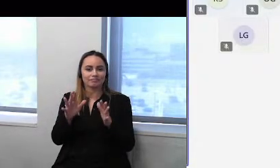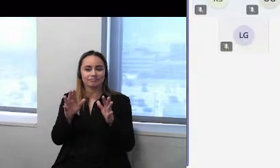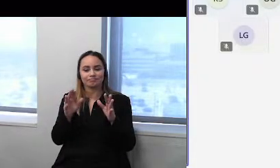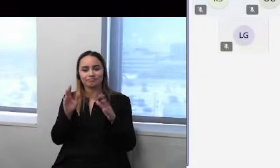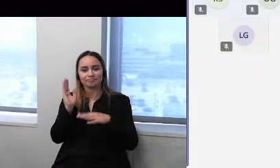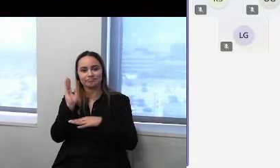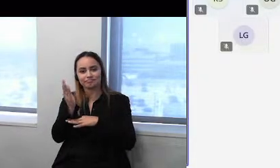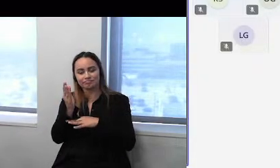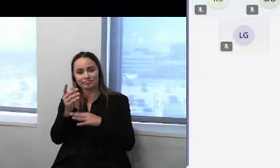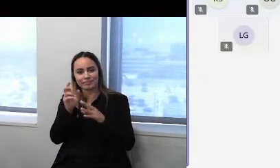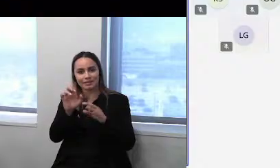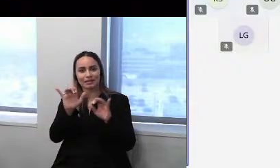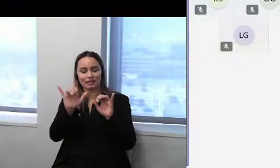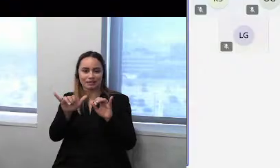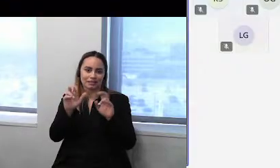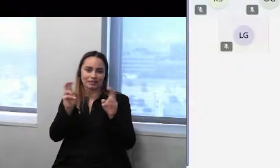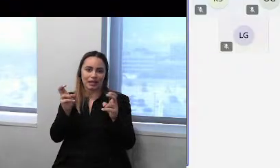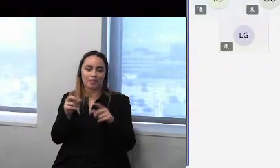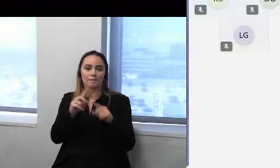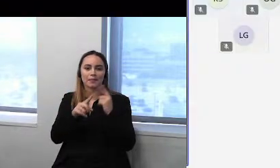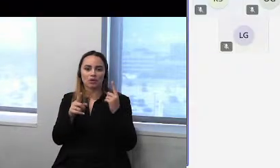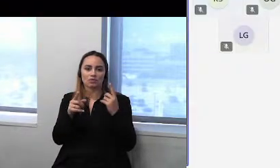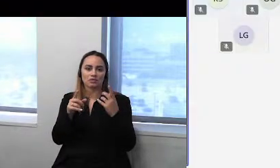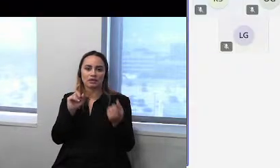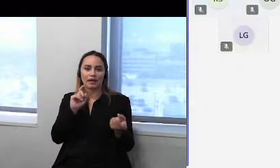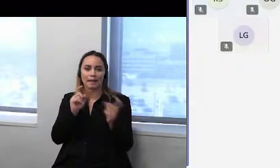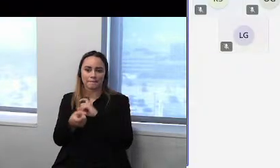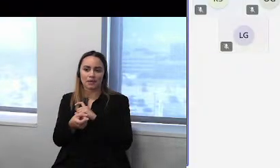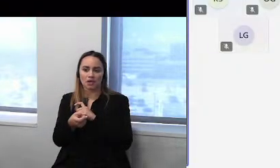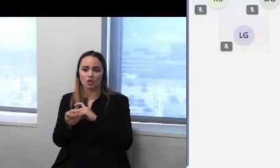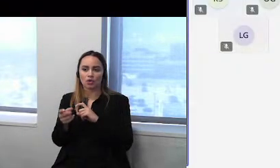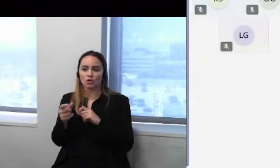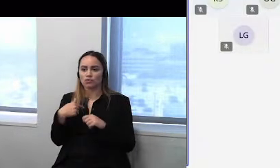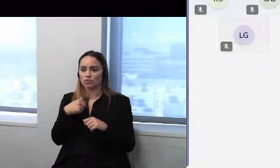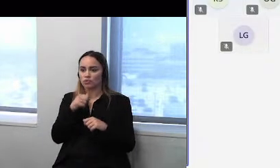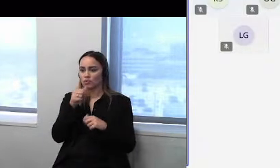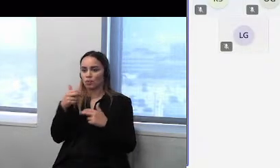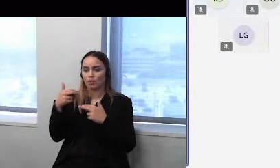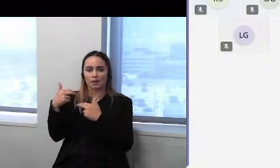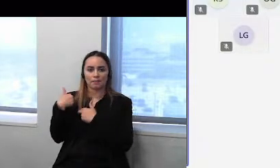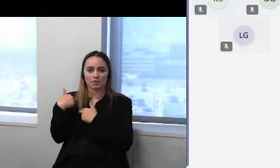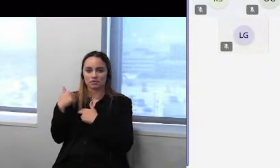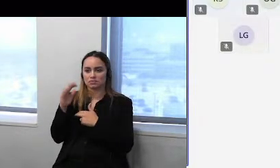going to hold that against him, and so I'm going to let him ask these questions. Mr. Gonzalez, continue.